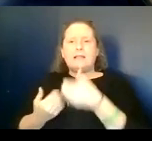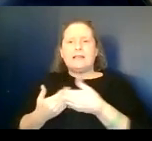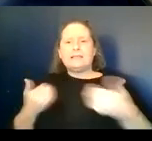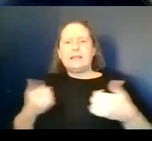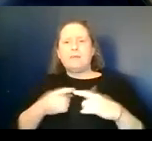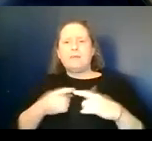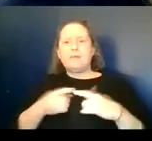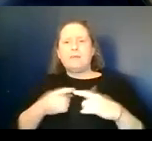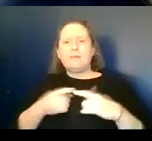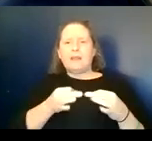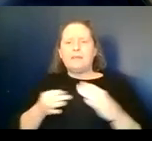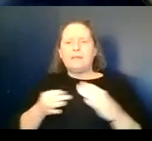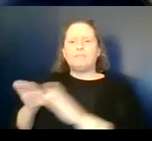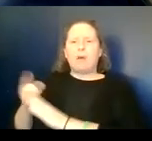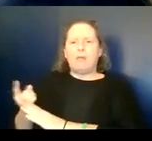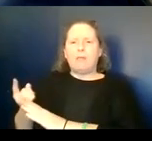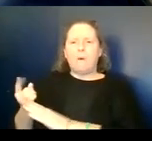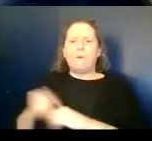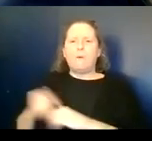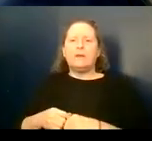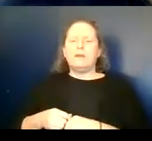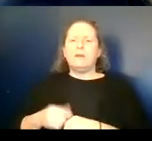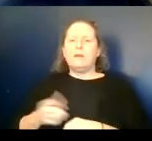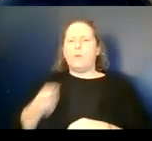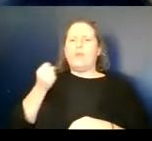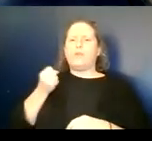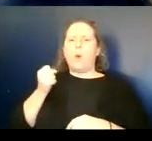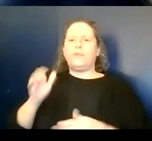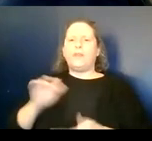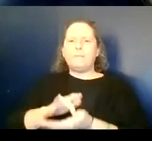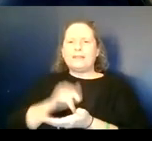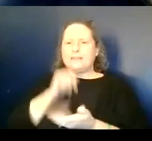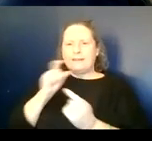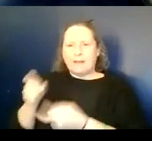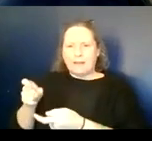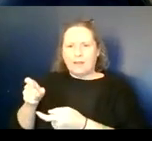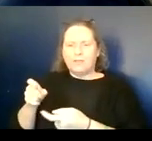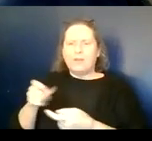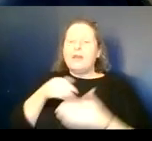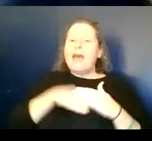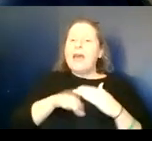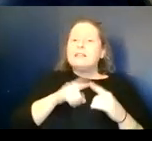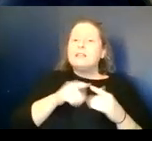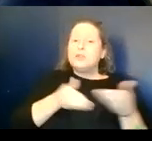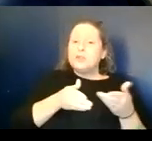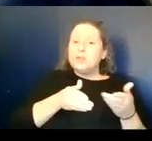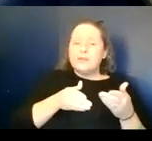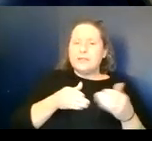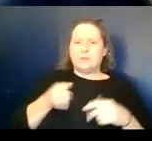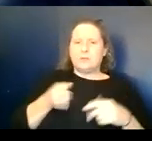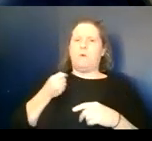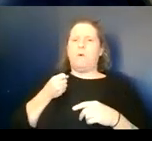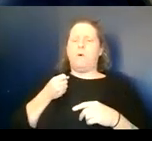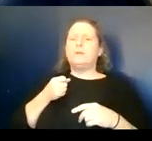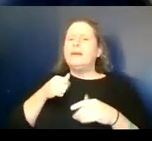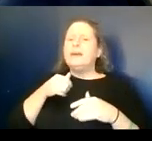right? Medication withholding, access to services or social supports, and then access to